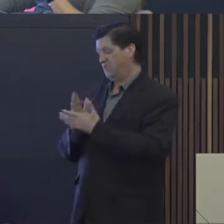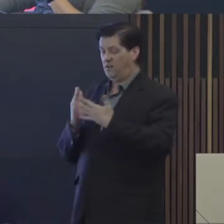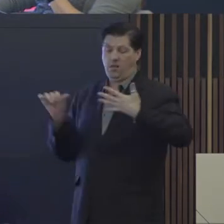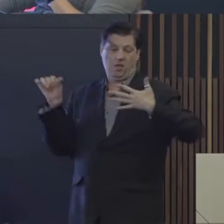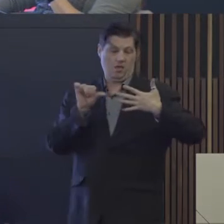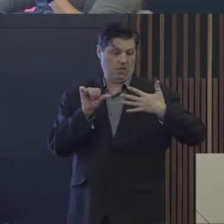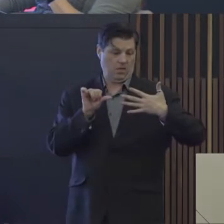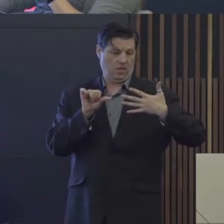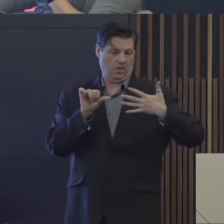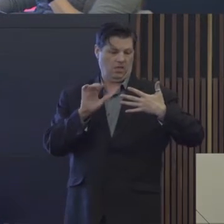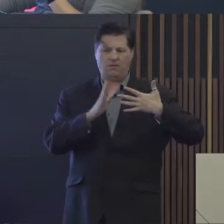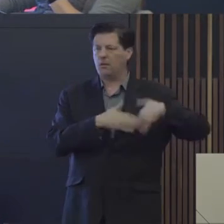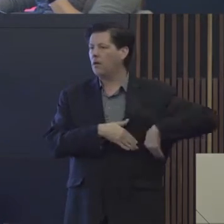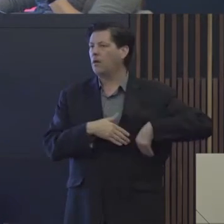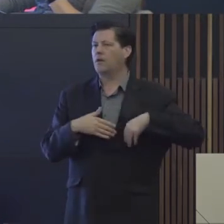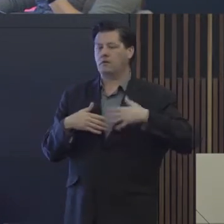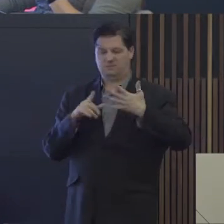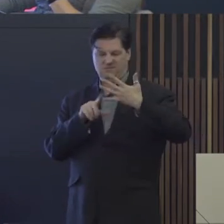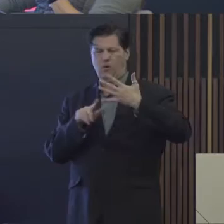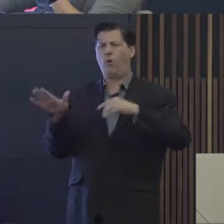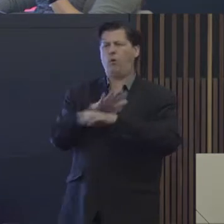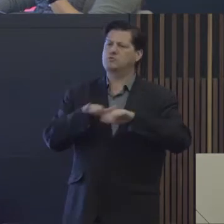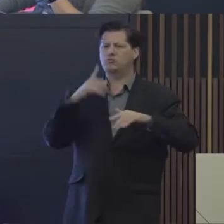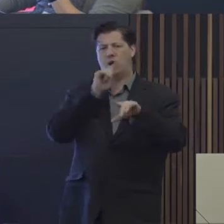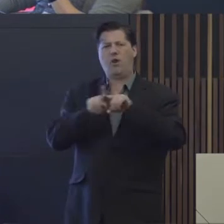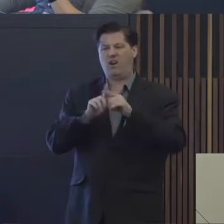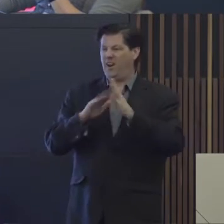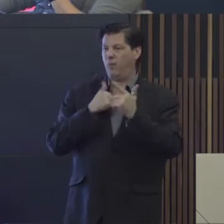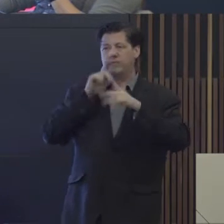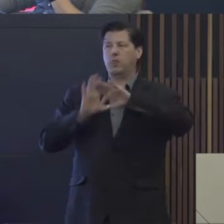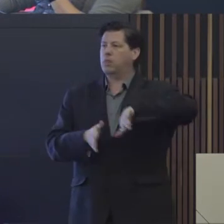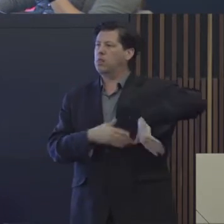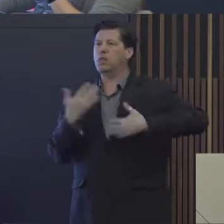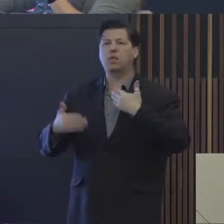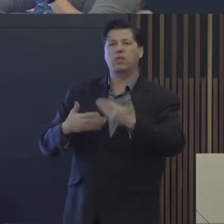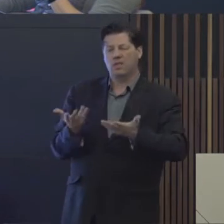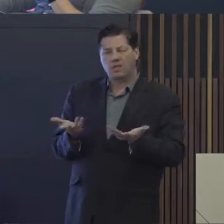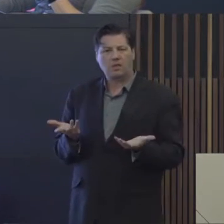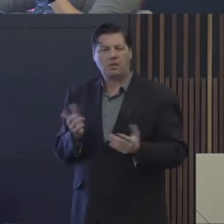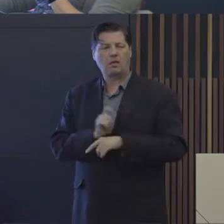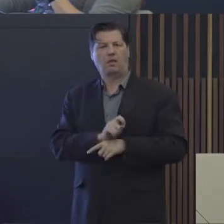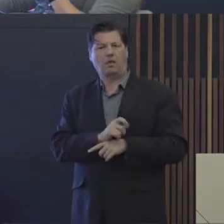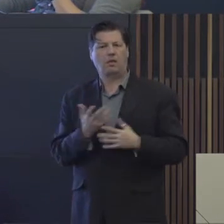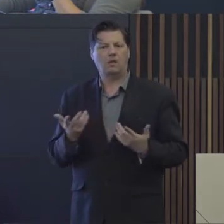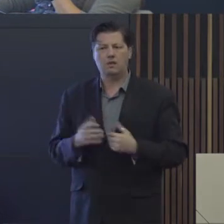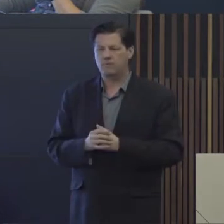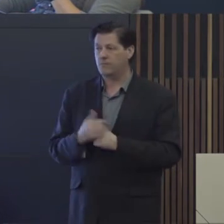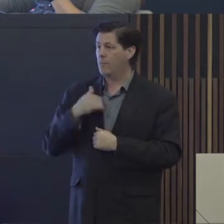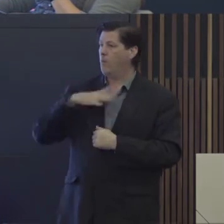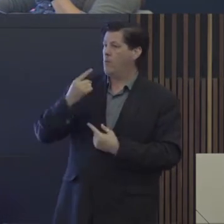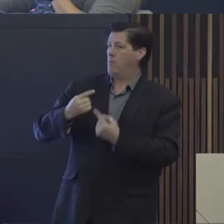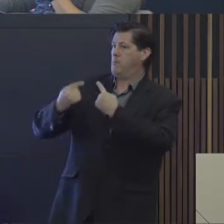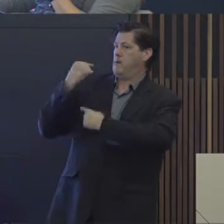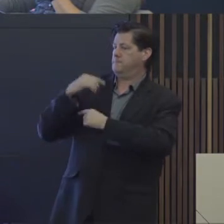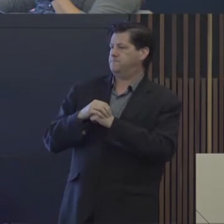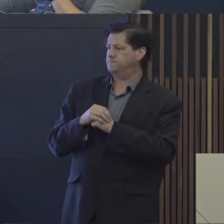that all children can learn and all children, have potential. I wanted to just go back because I think increasingly, there's actually an increase